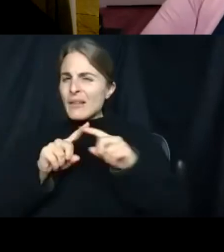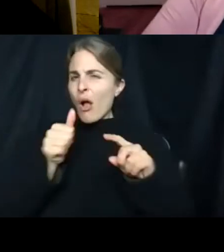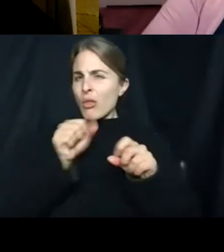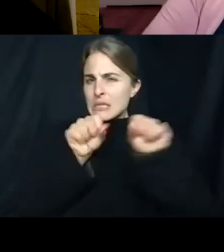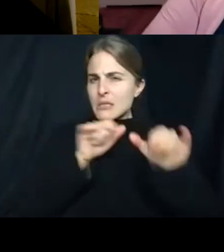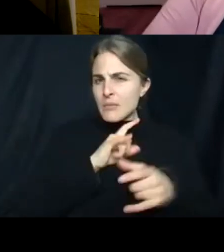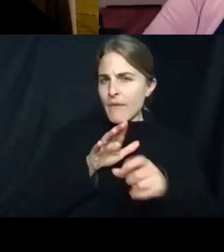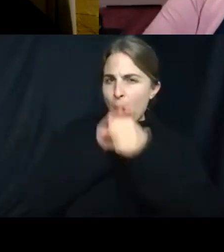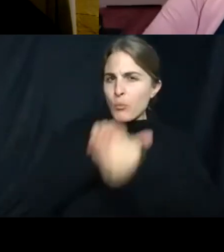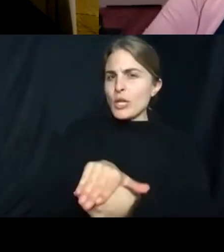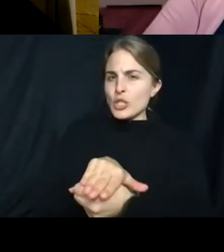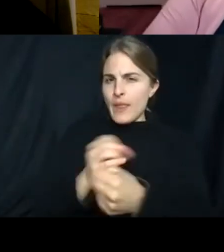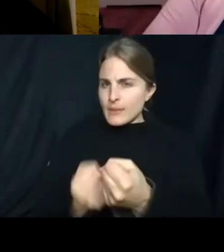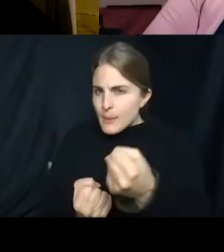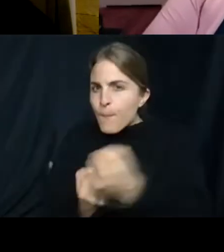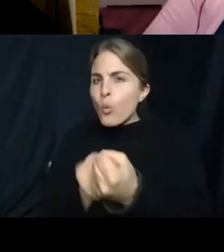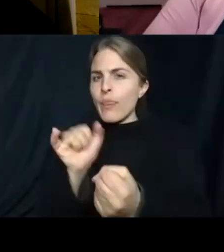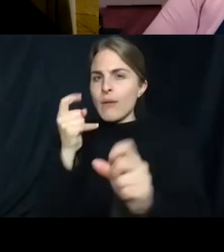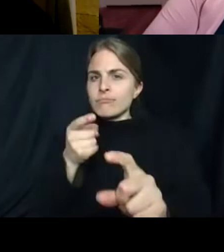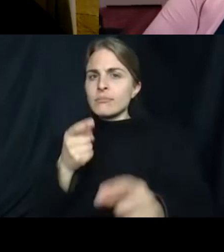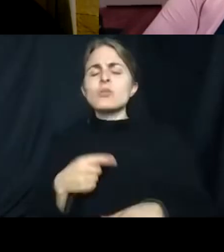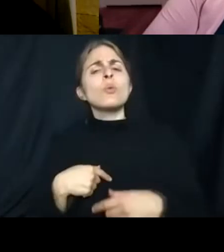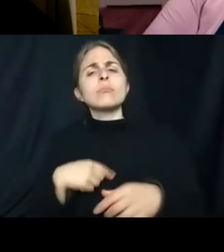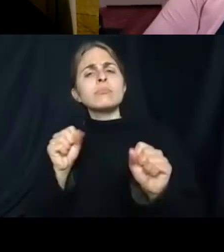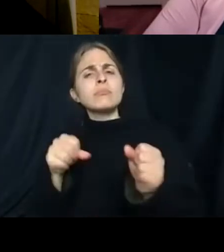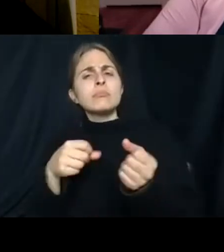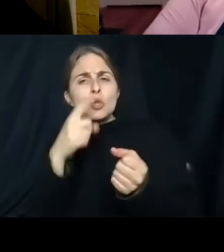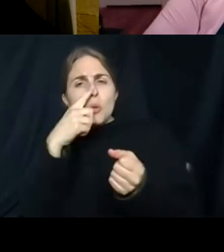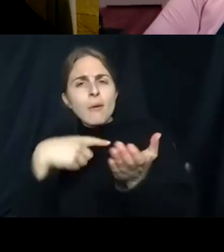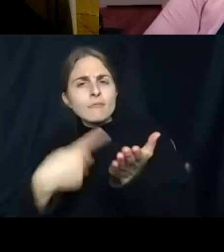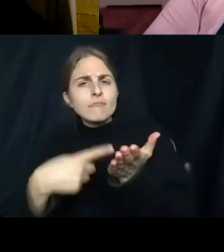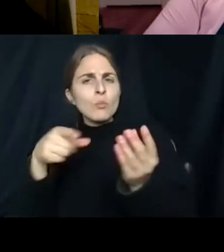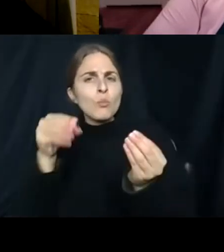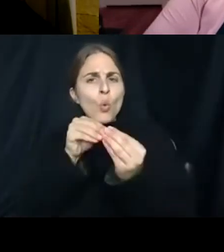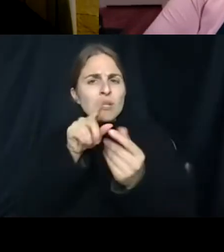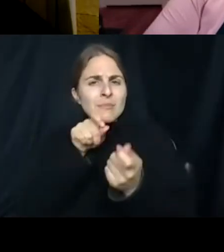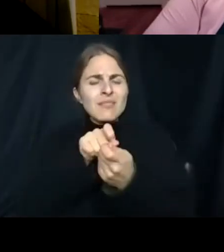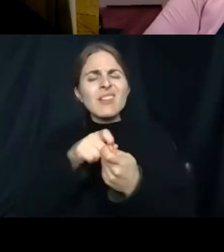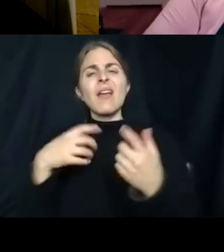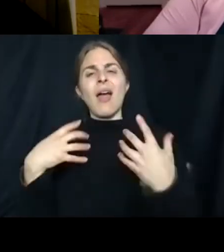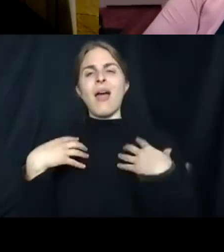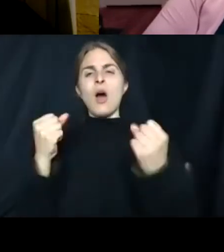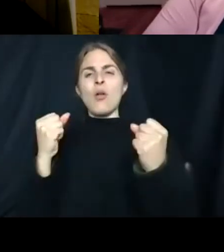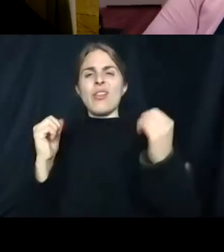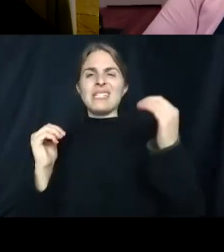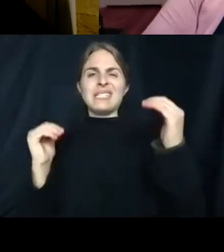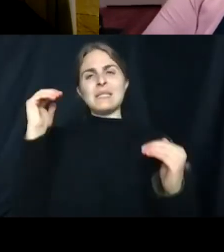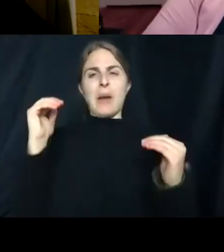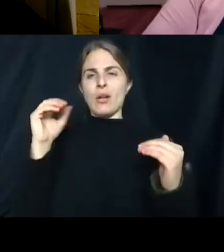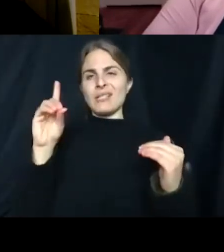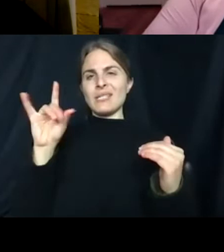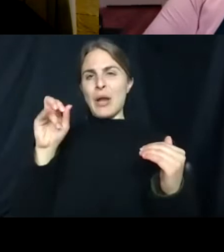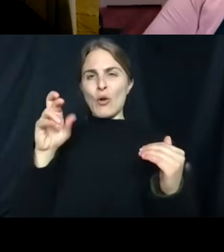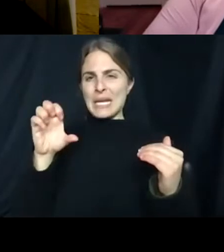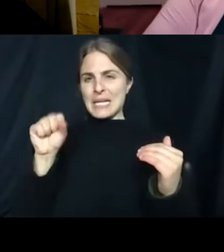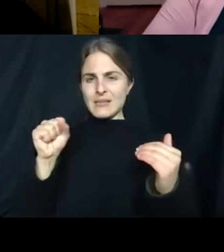So, you know, could we talk a little more specifically about what kinds of health disparities we're talking about and how